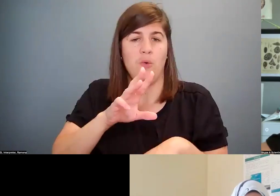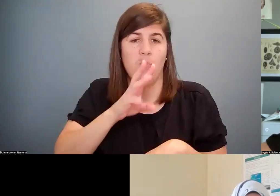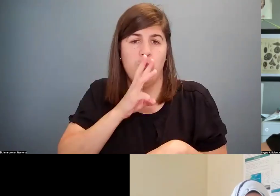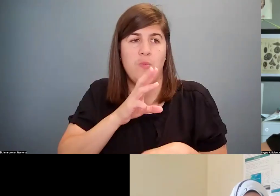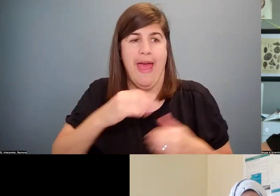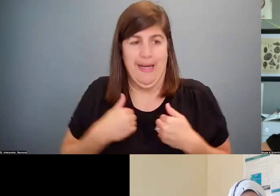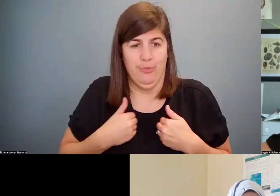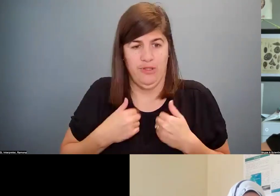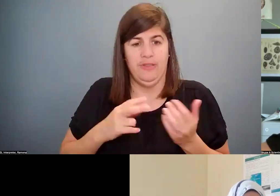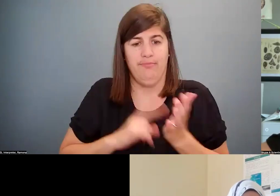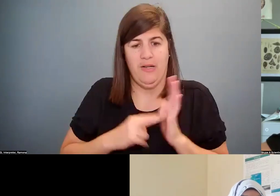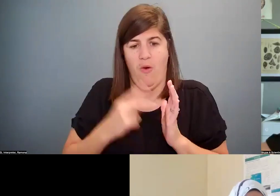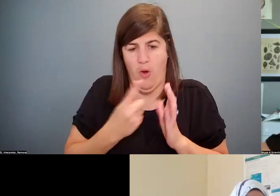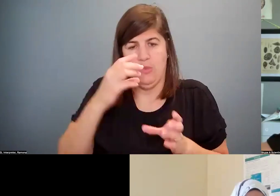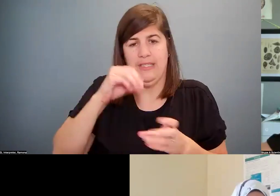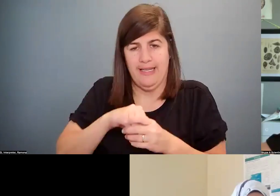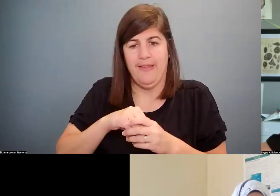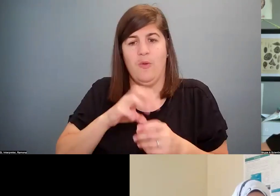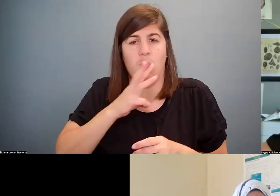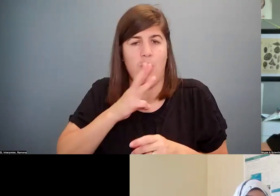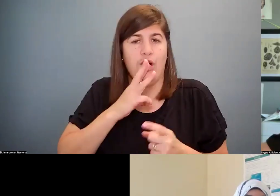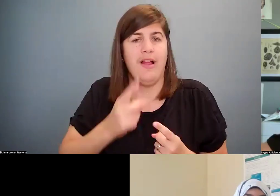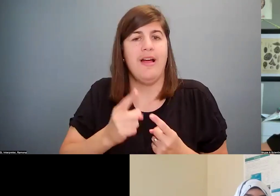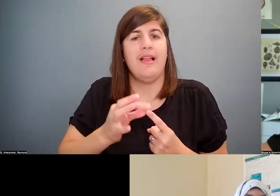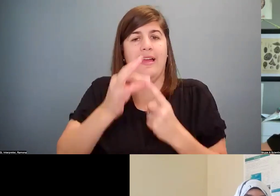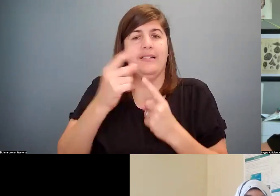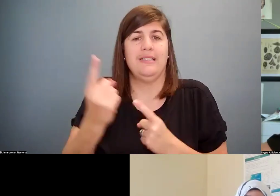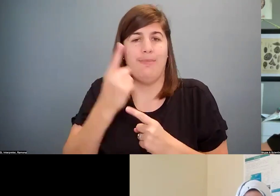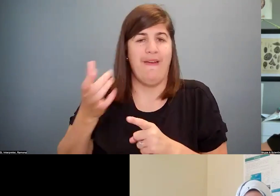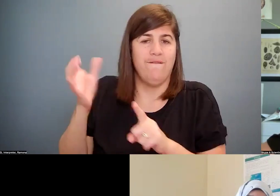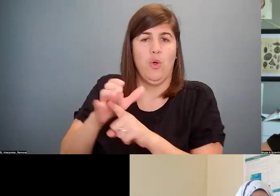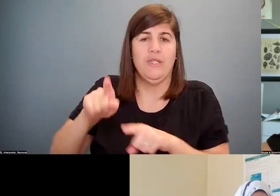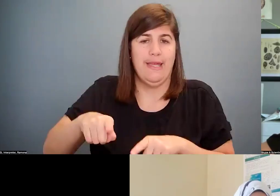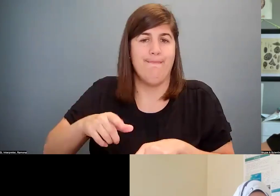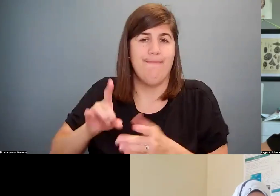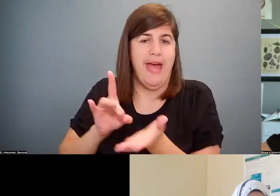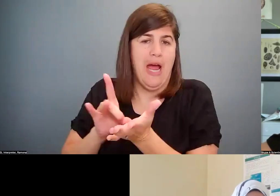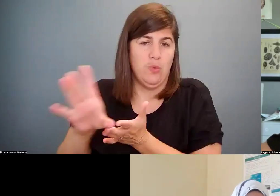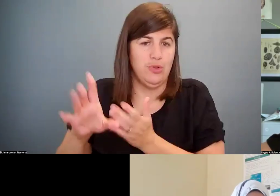unless something happens that forces them out of the water and they get beached. Typically,